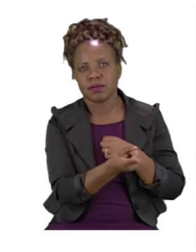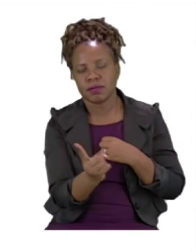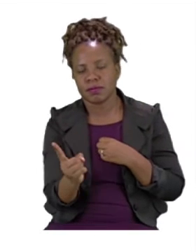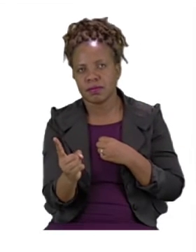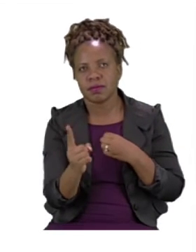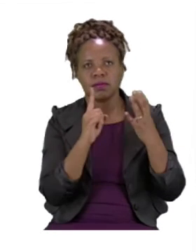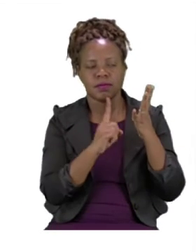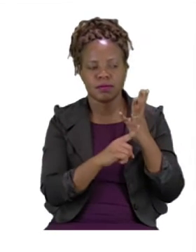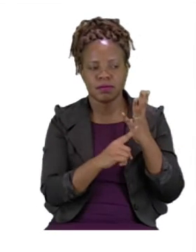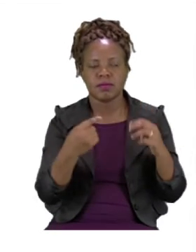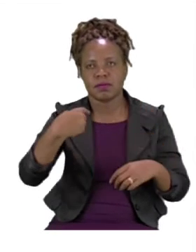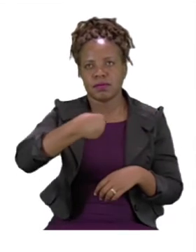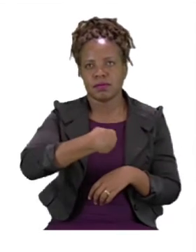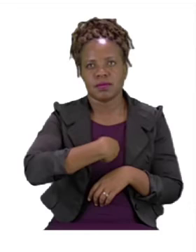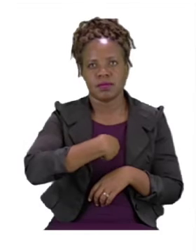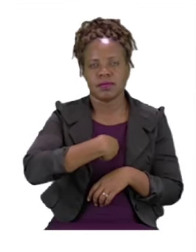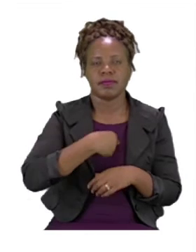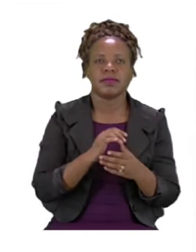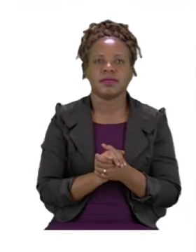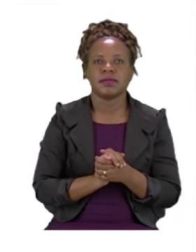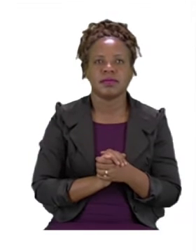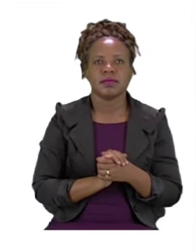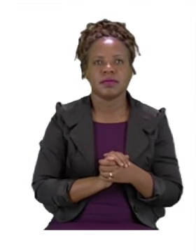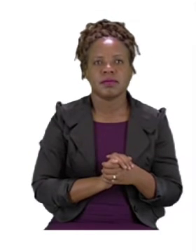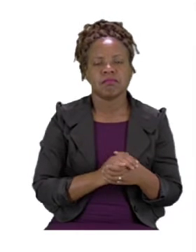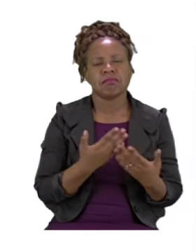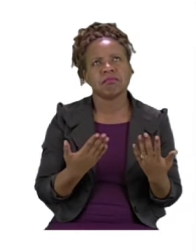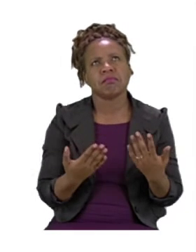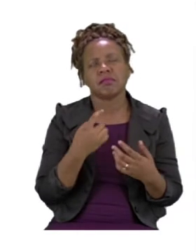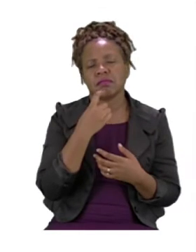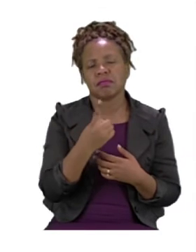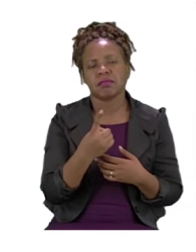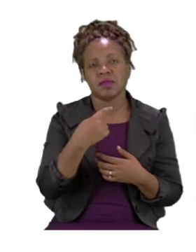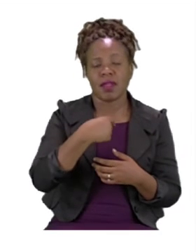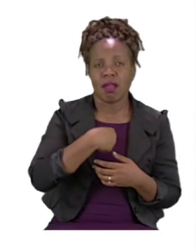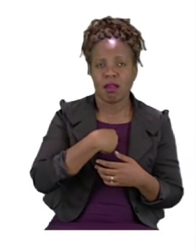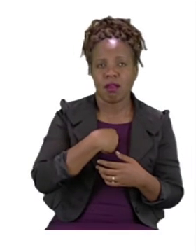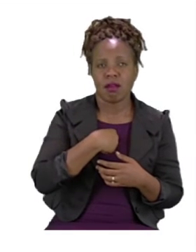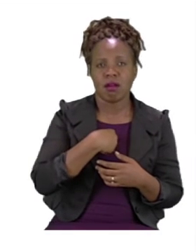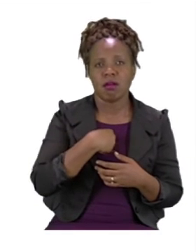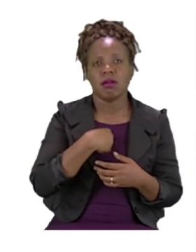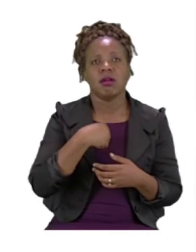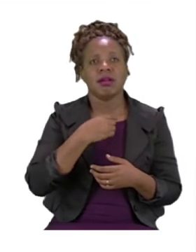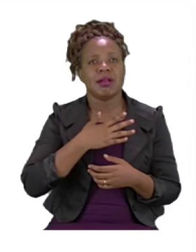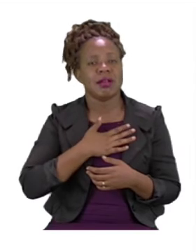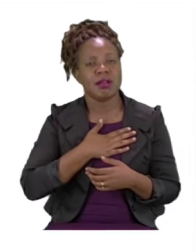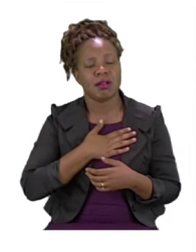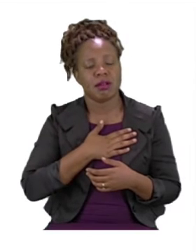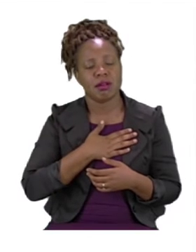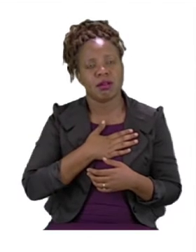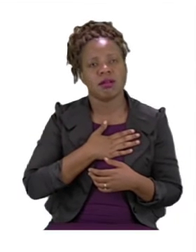and I. Now, if we're going to say maybe I like ice